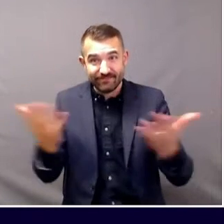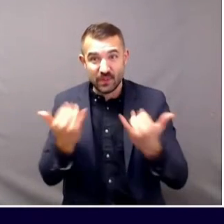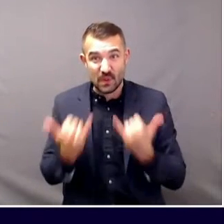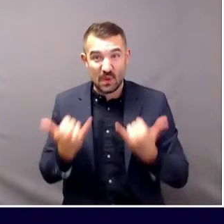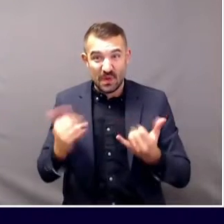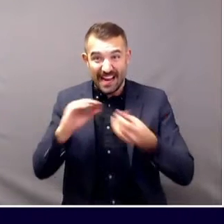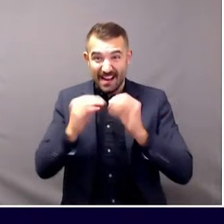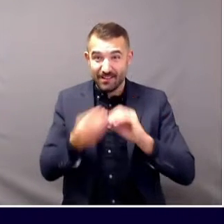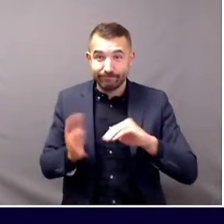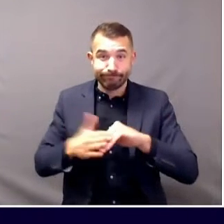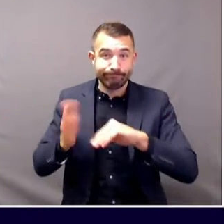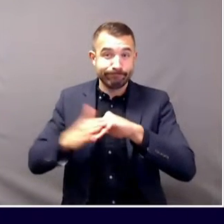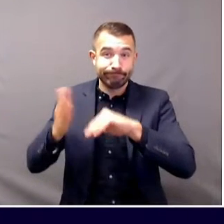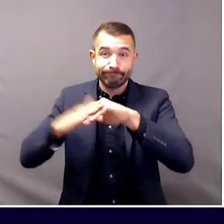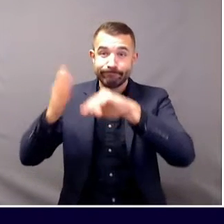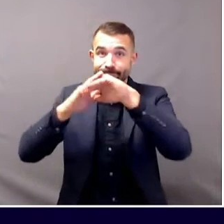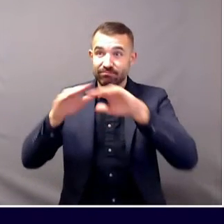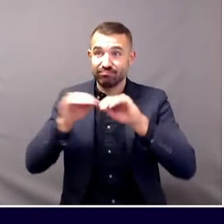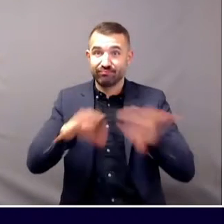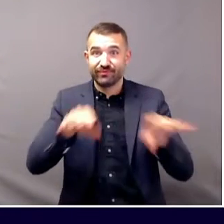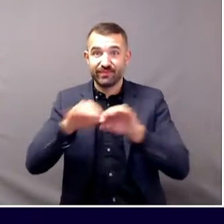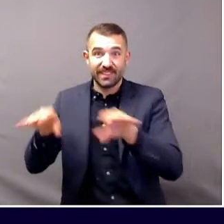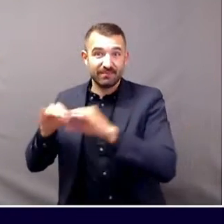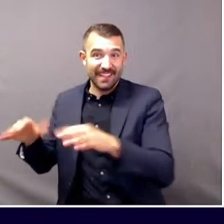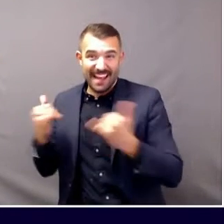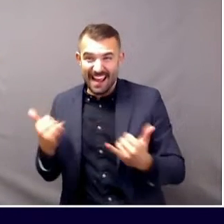this cycle, namely wearing face coverings.